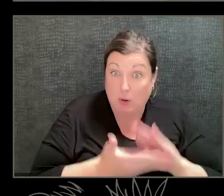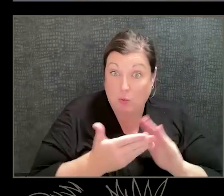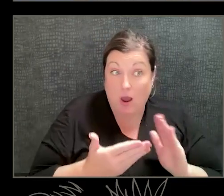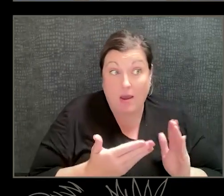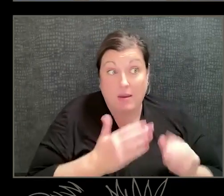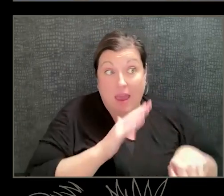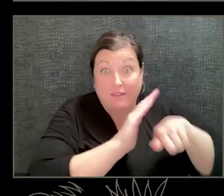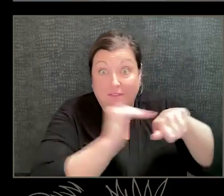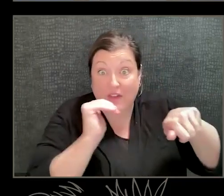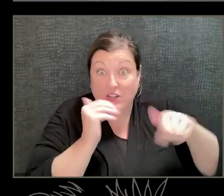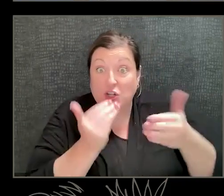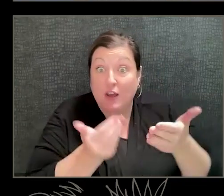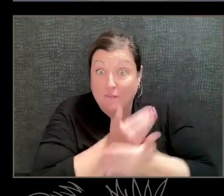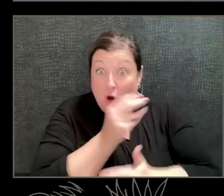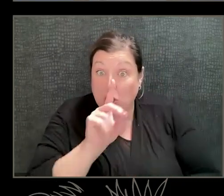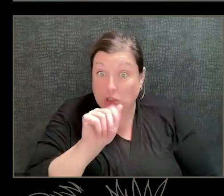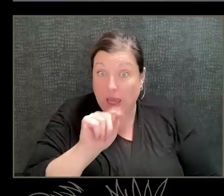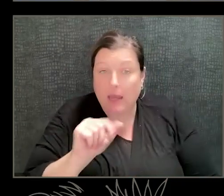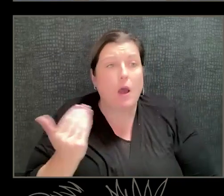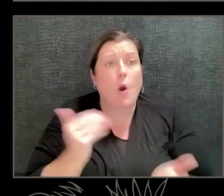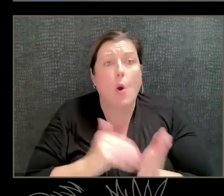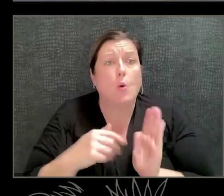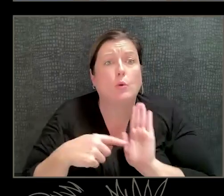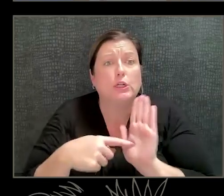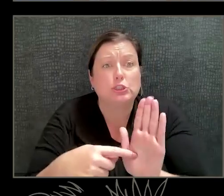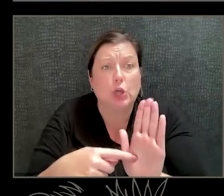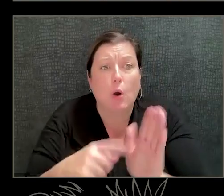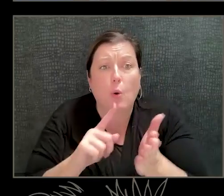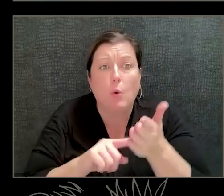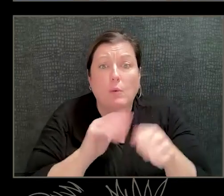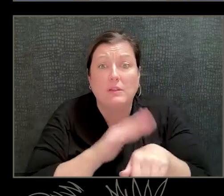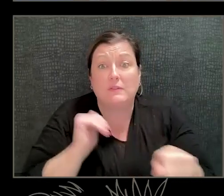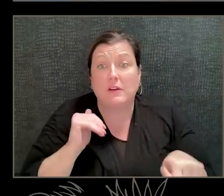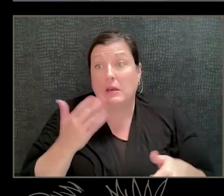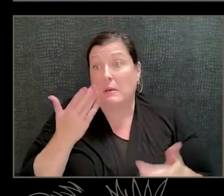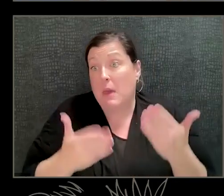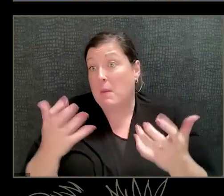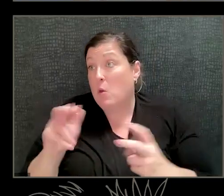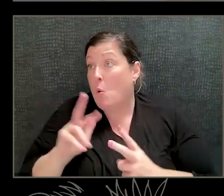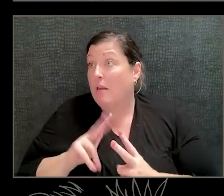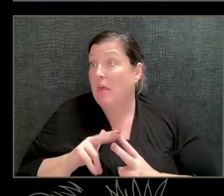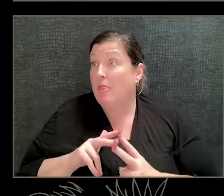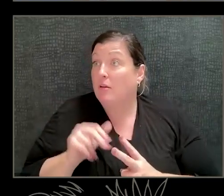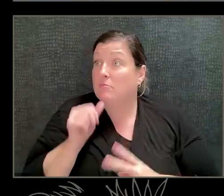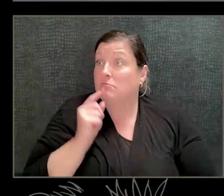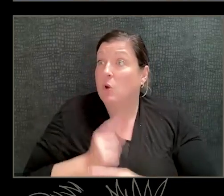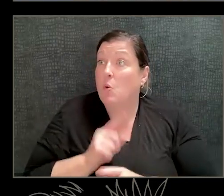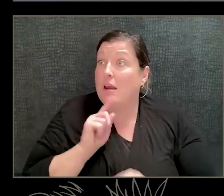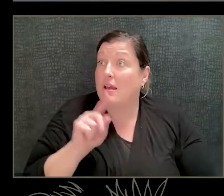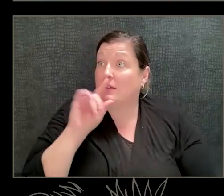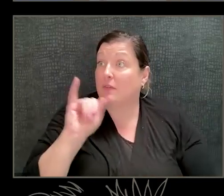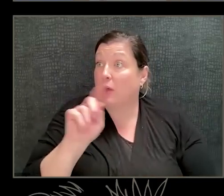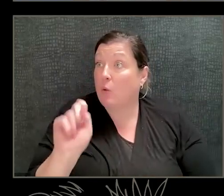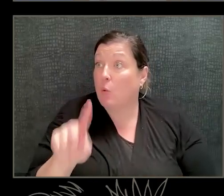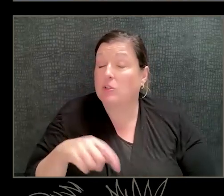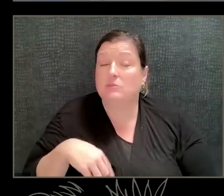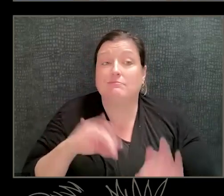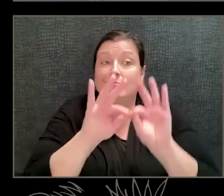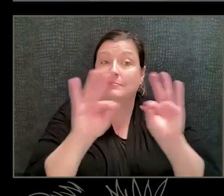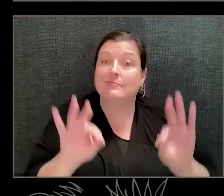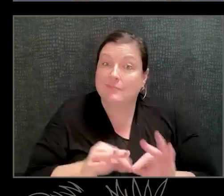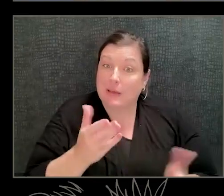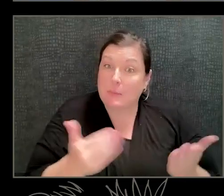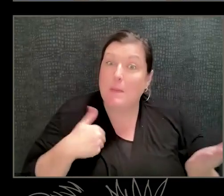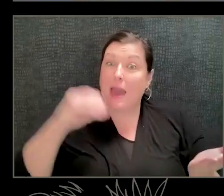data, or do we want to just re-show what was already fetched? You might want either. There's no correct answer to that question. But your framework might have an opinion,